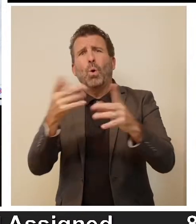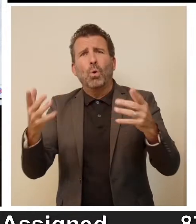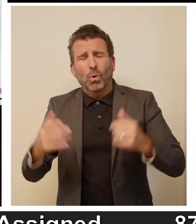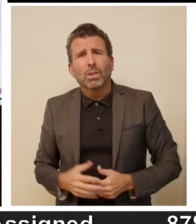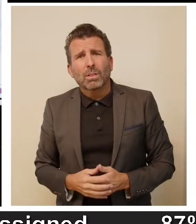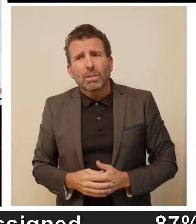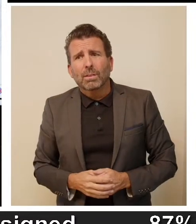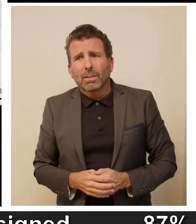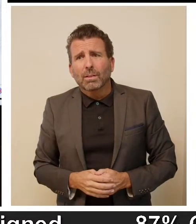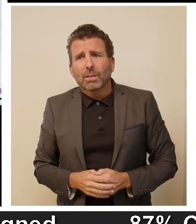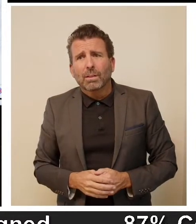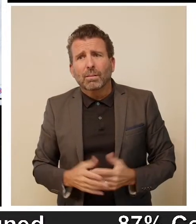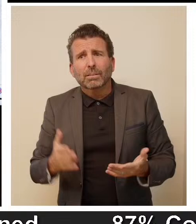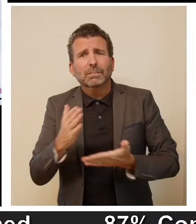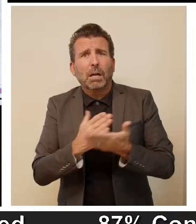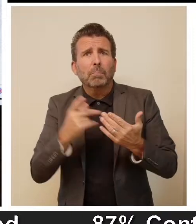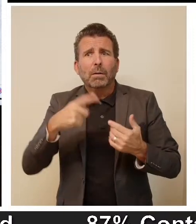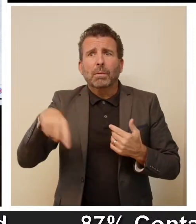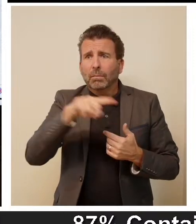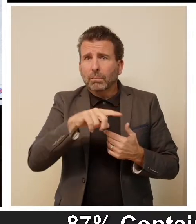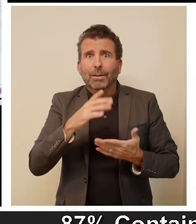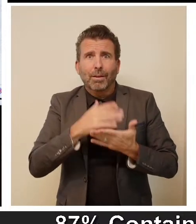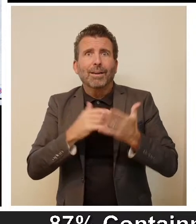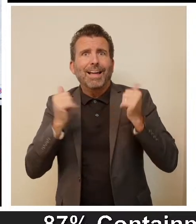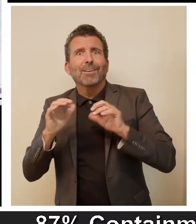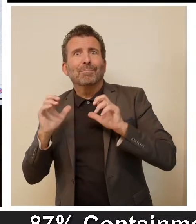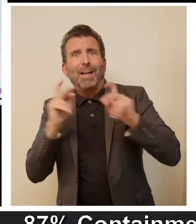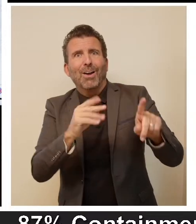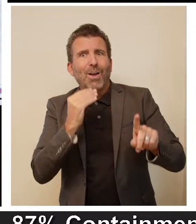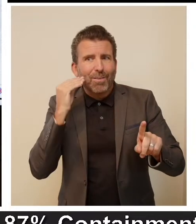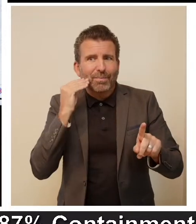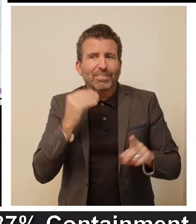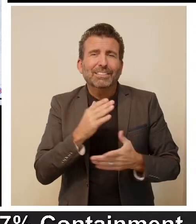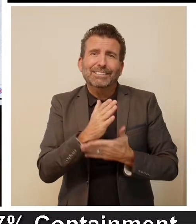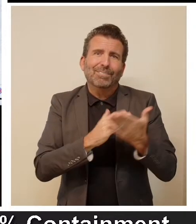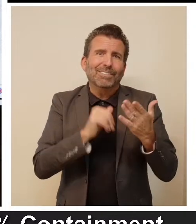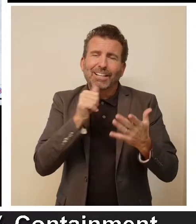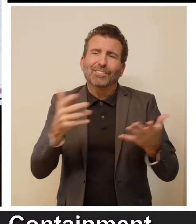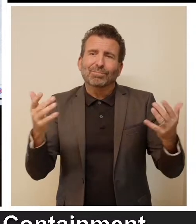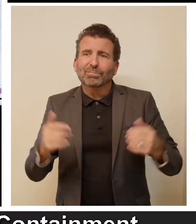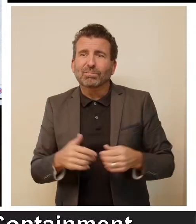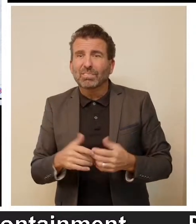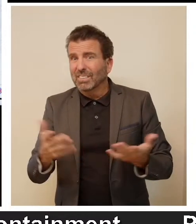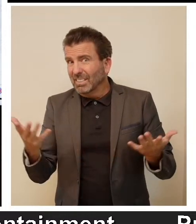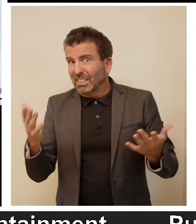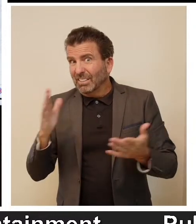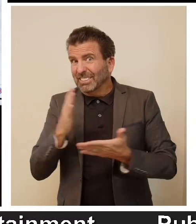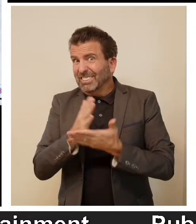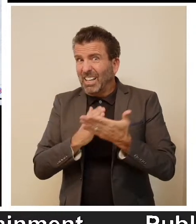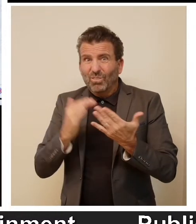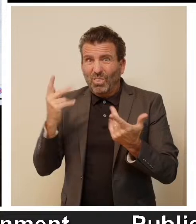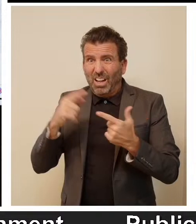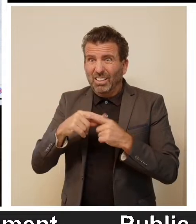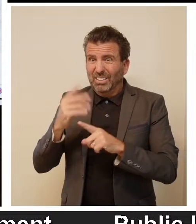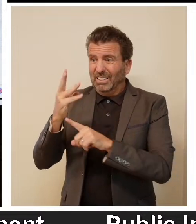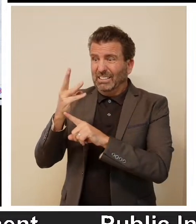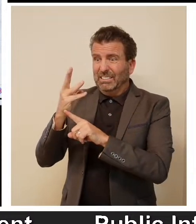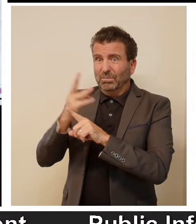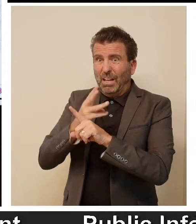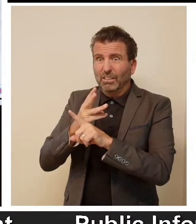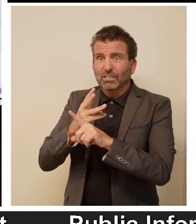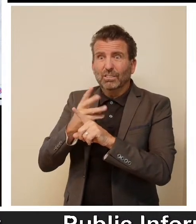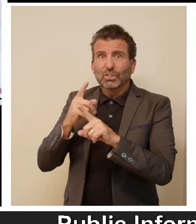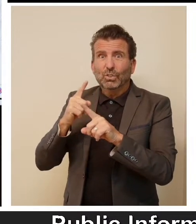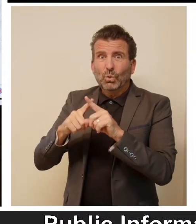their property, we know that it could be 6 months to a year before you are back in your homes. And so if